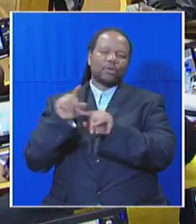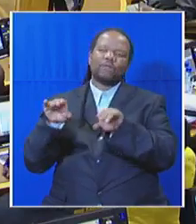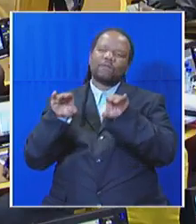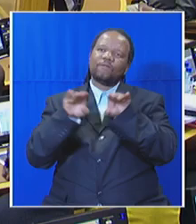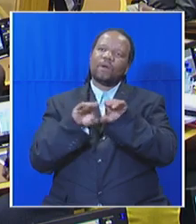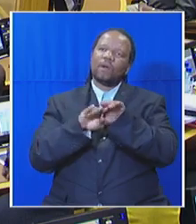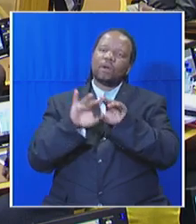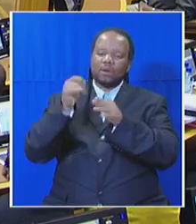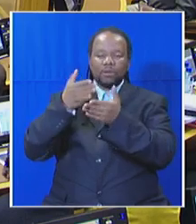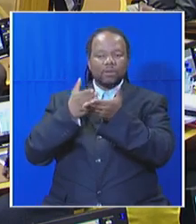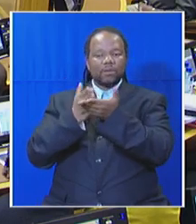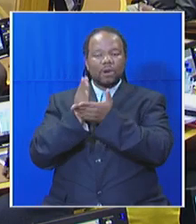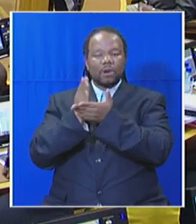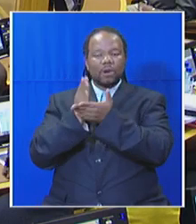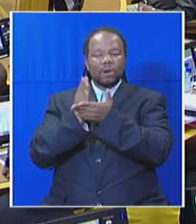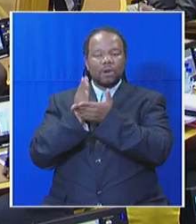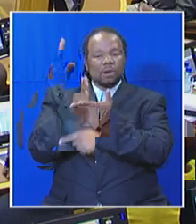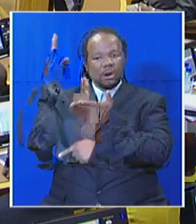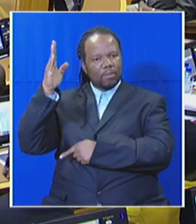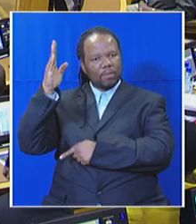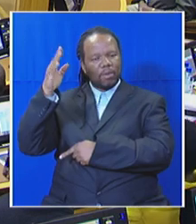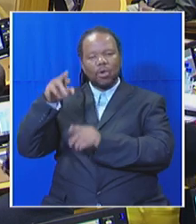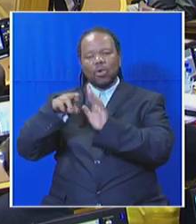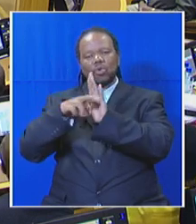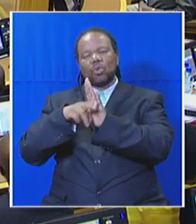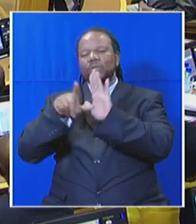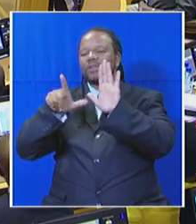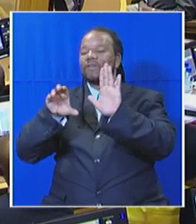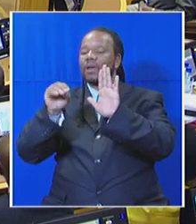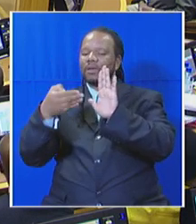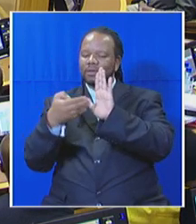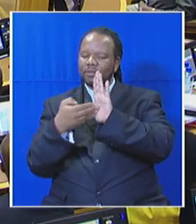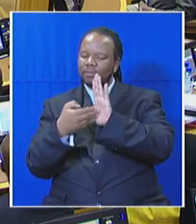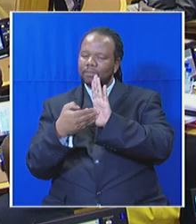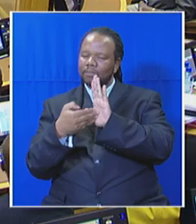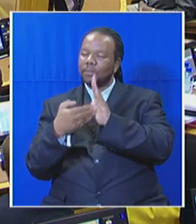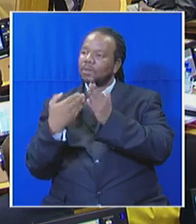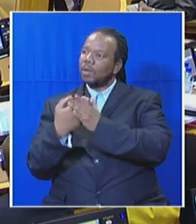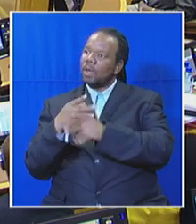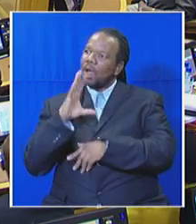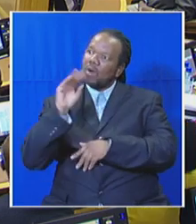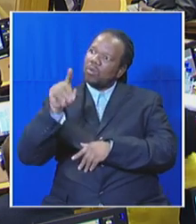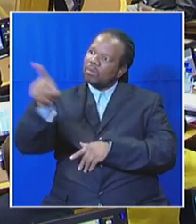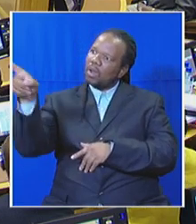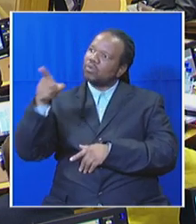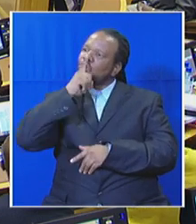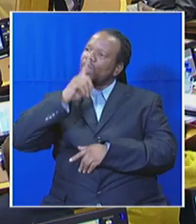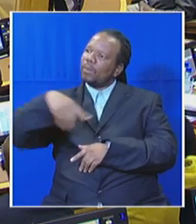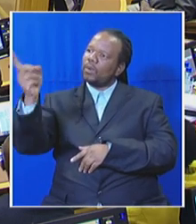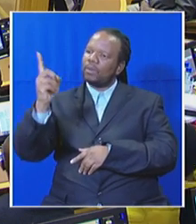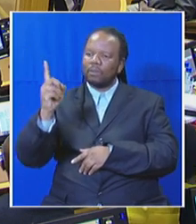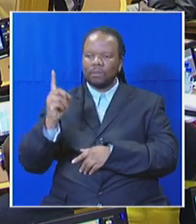on a point of order. Rule 70 allows us. Hey, angikhulumi nawe wena. Just shut up